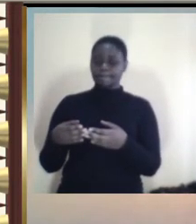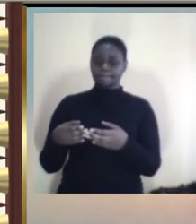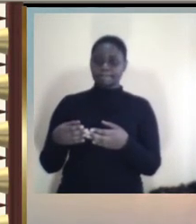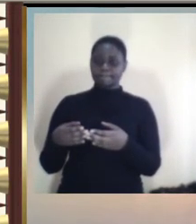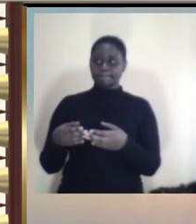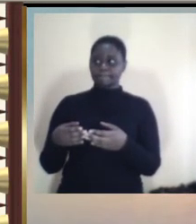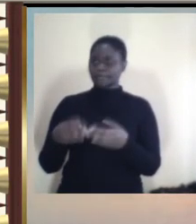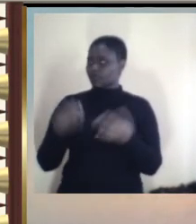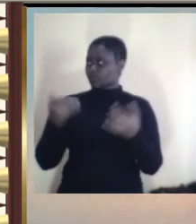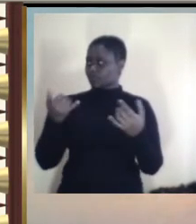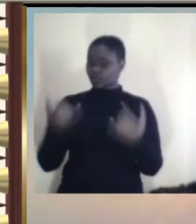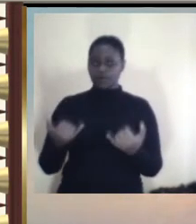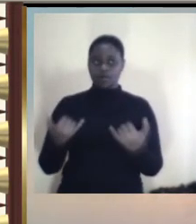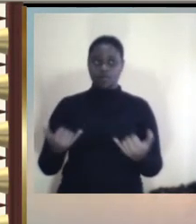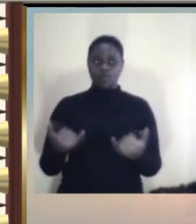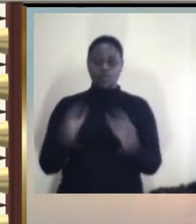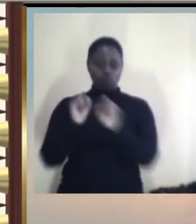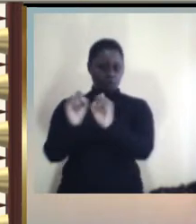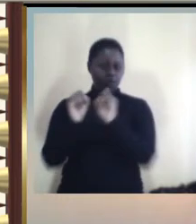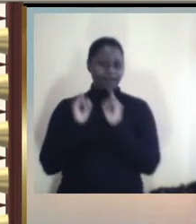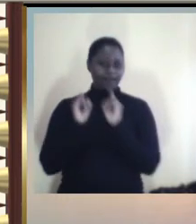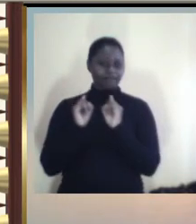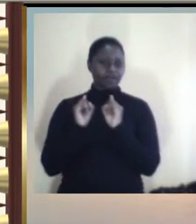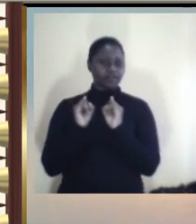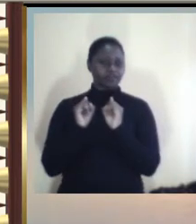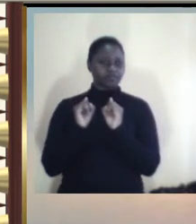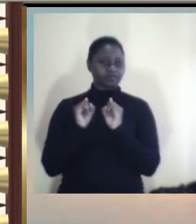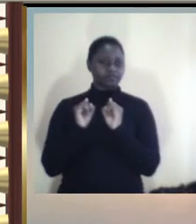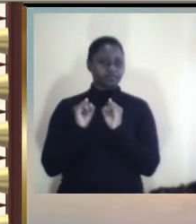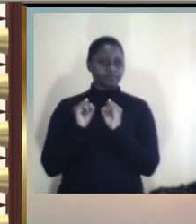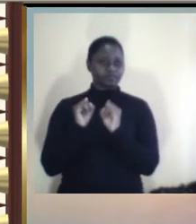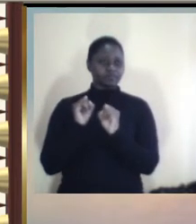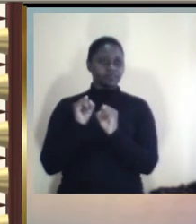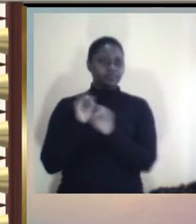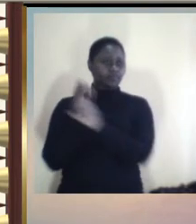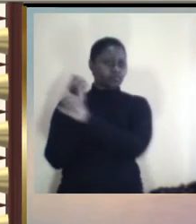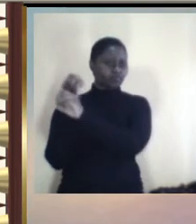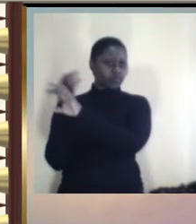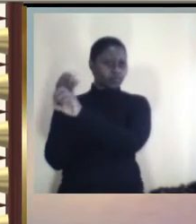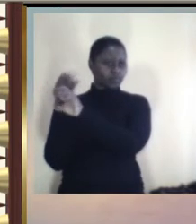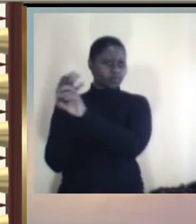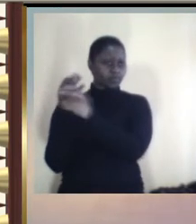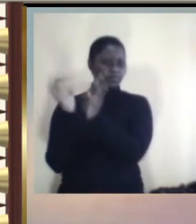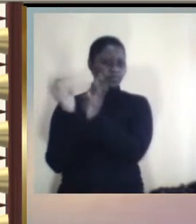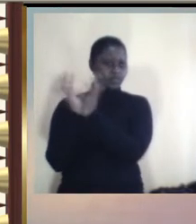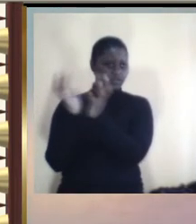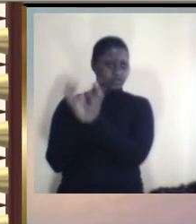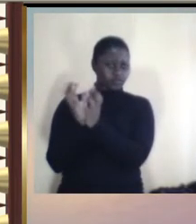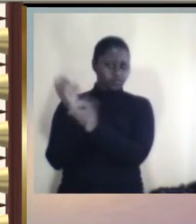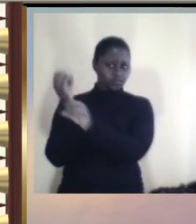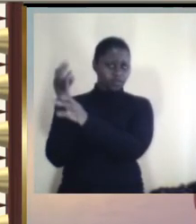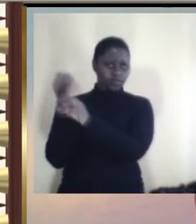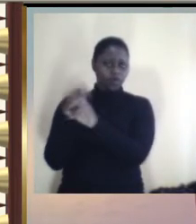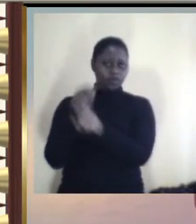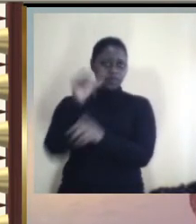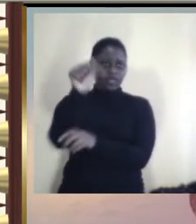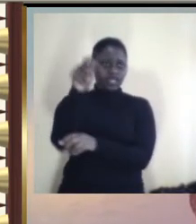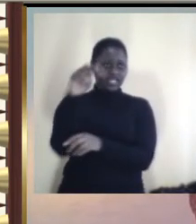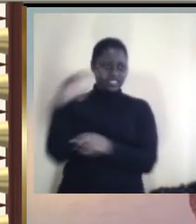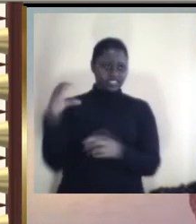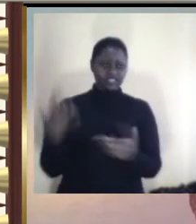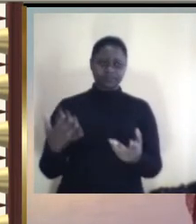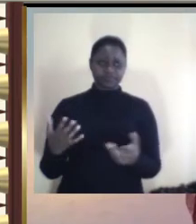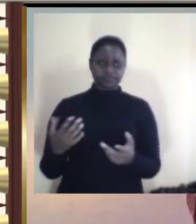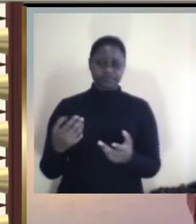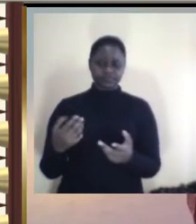we are going to call to the visual meeting a presentation from the ANC,